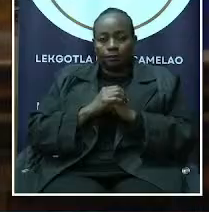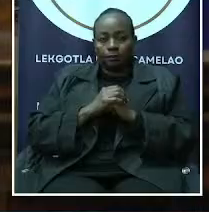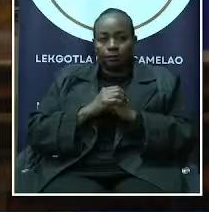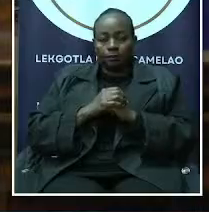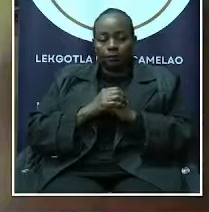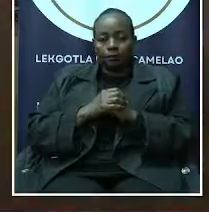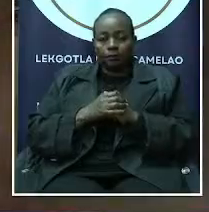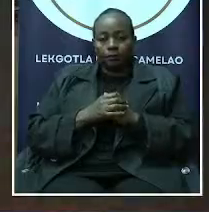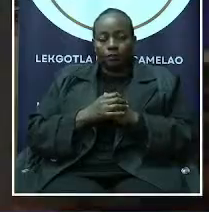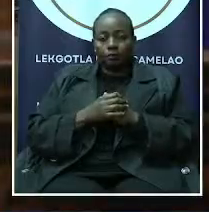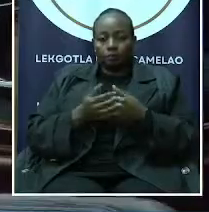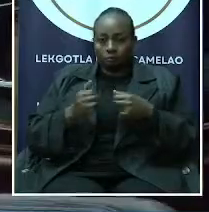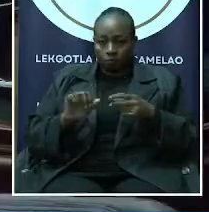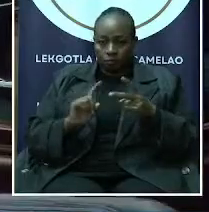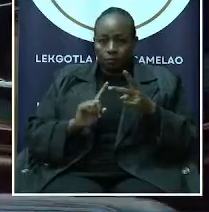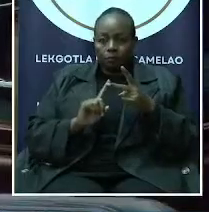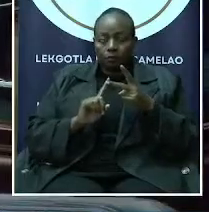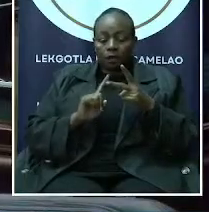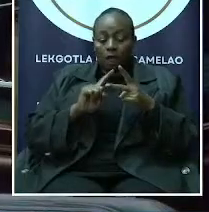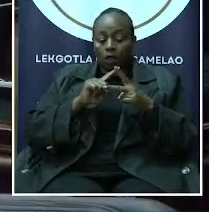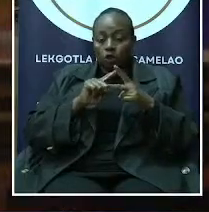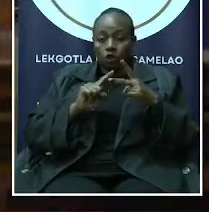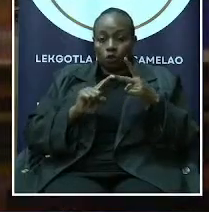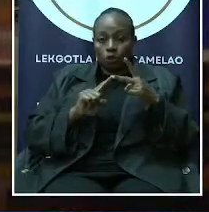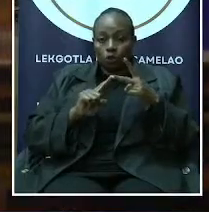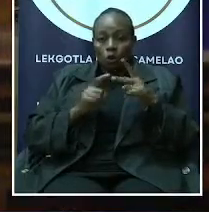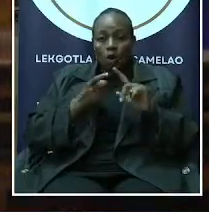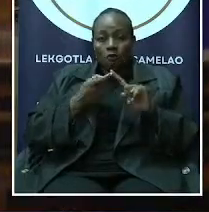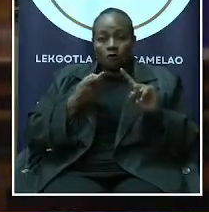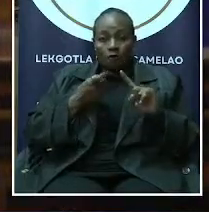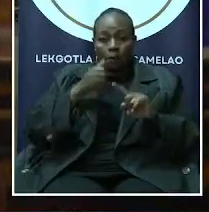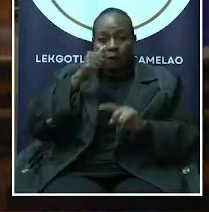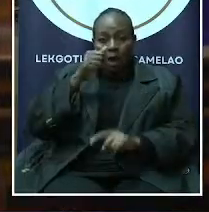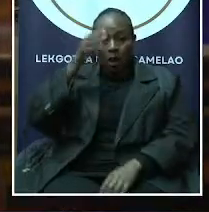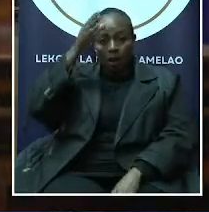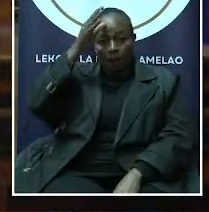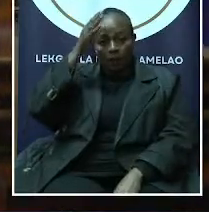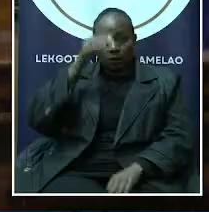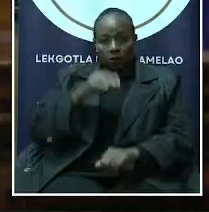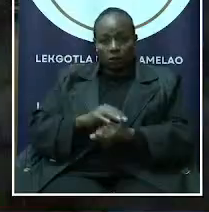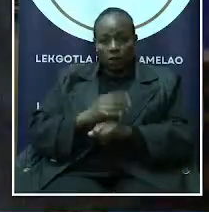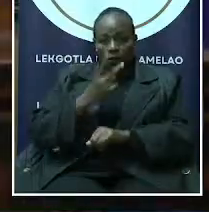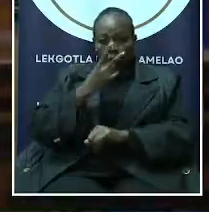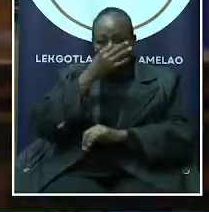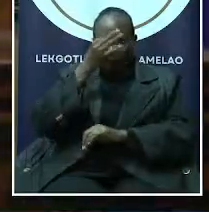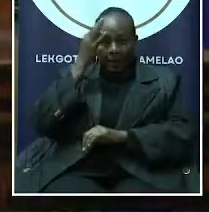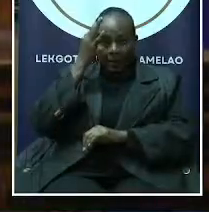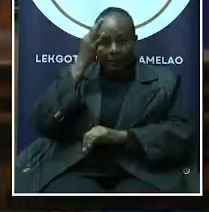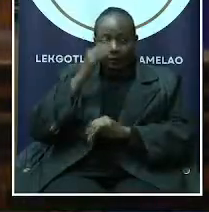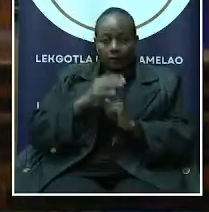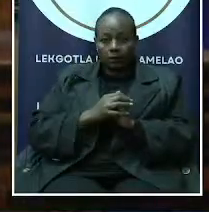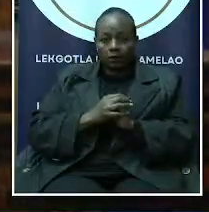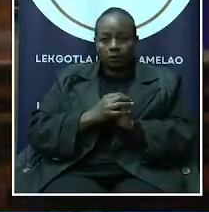we will take 2 from academics, 2 minutes for inputs.